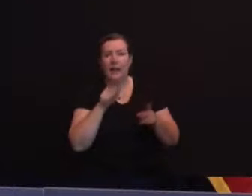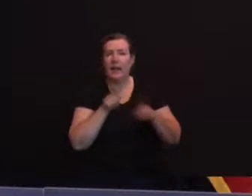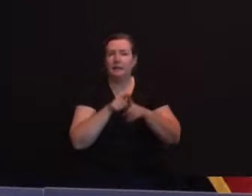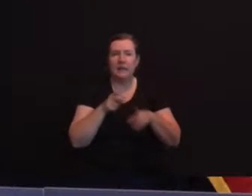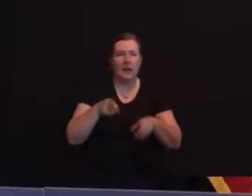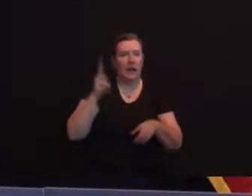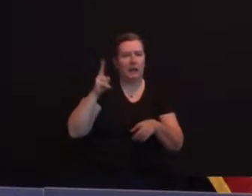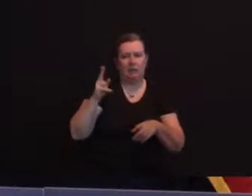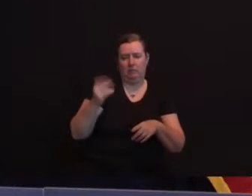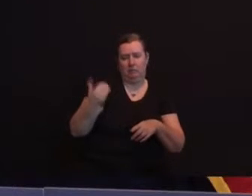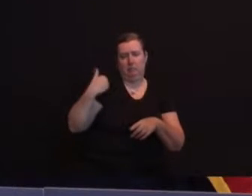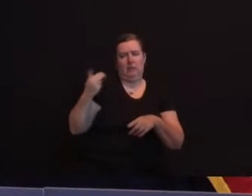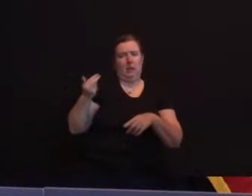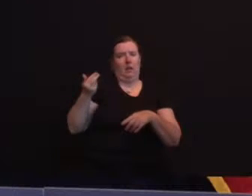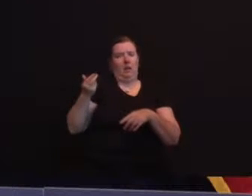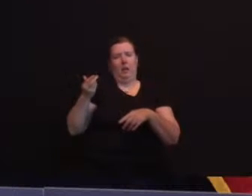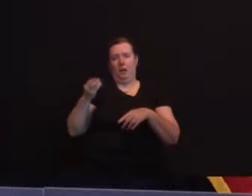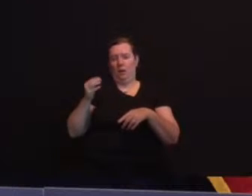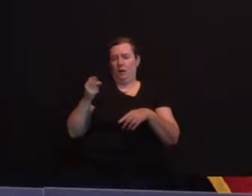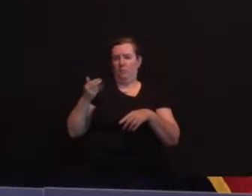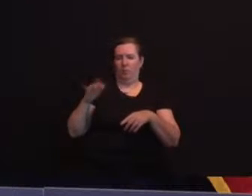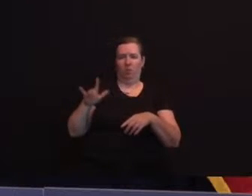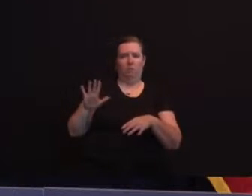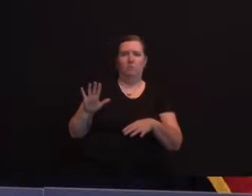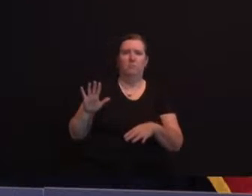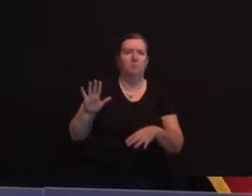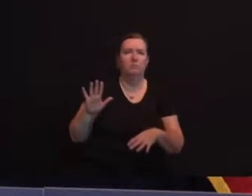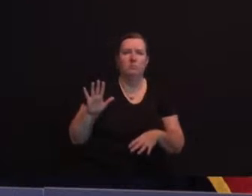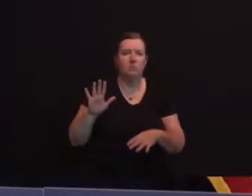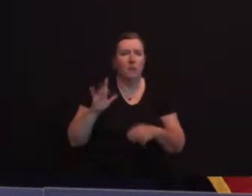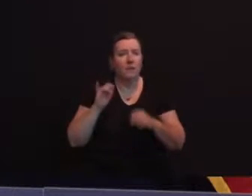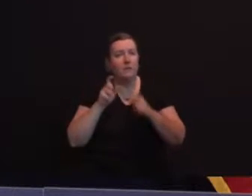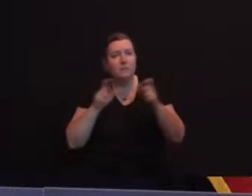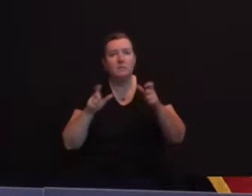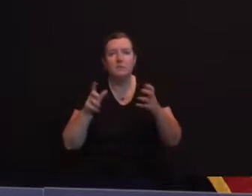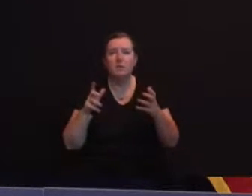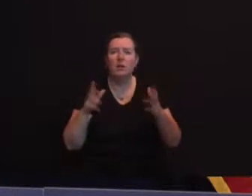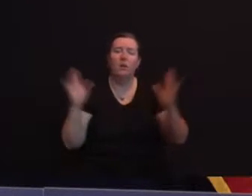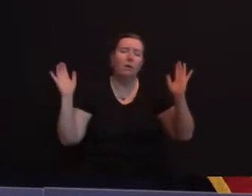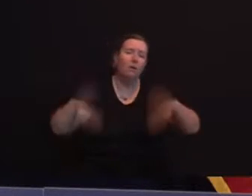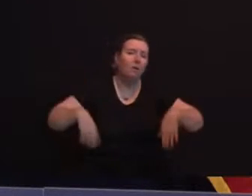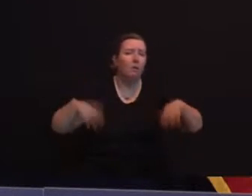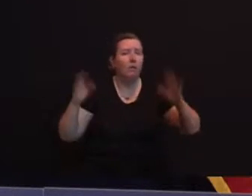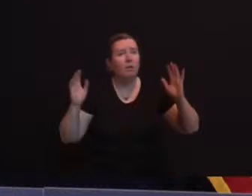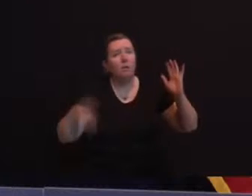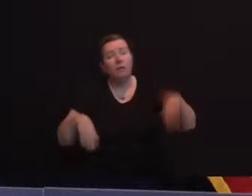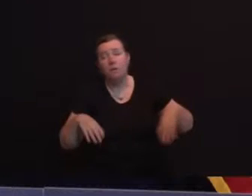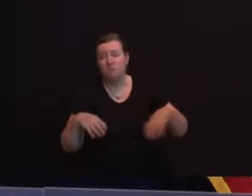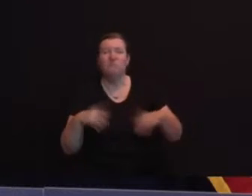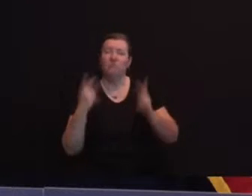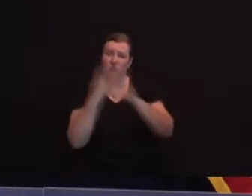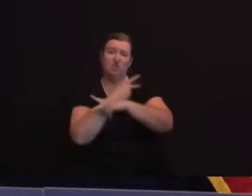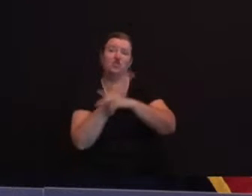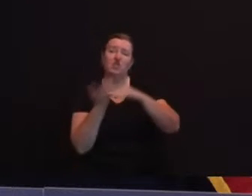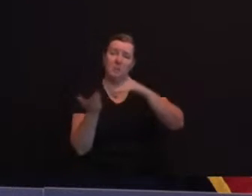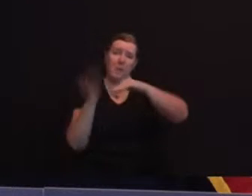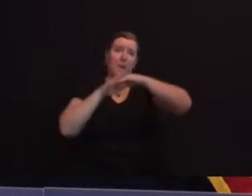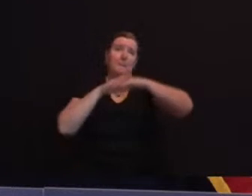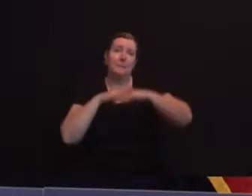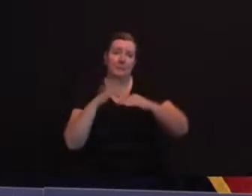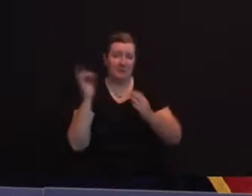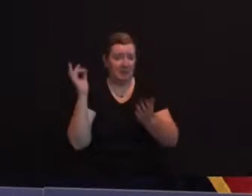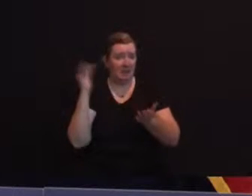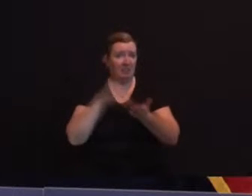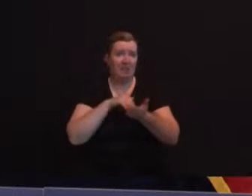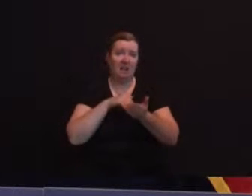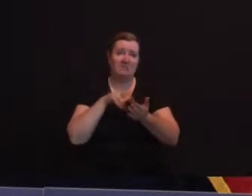people are not vigilant, it could be worse. That means we would exceed 8,300 hospitalizations,